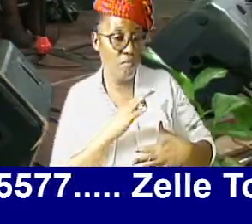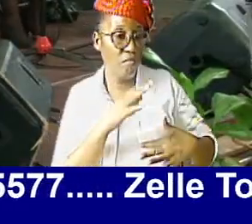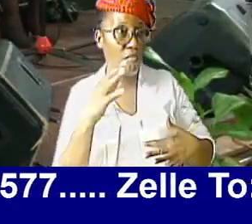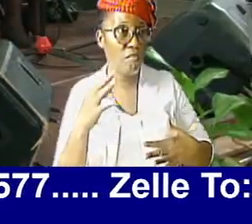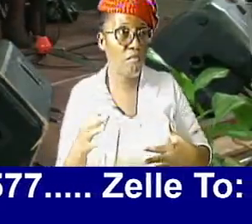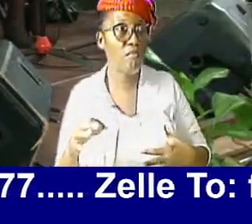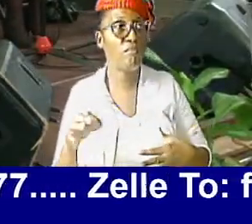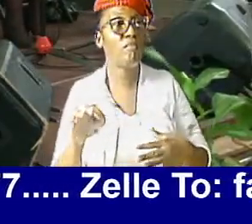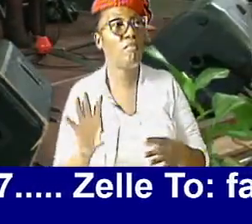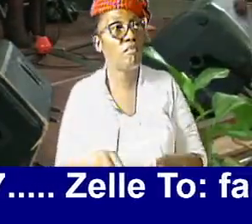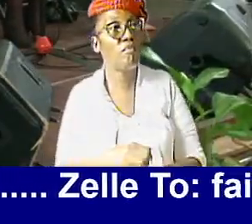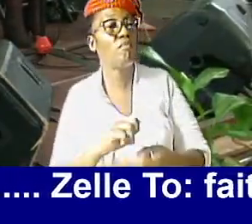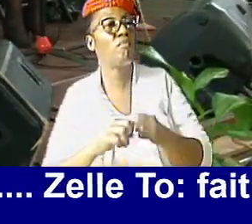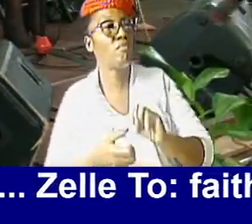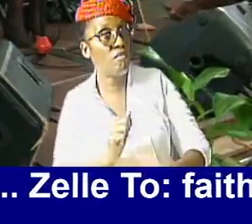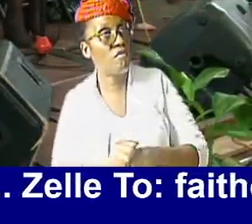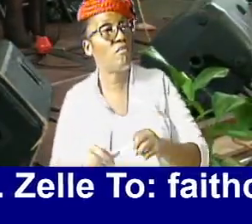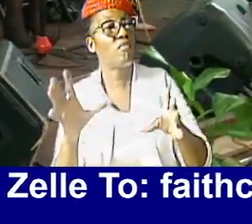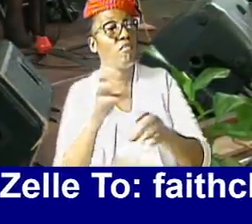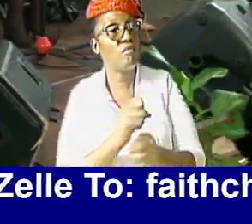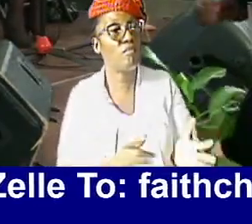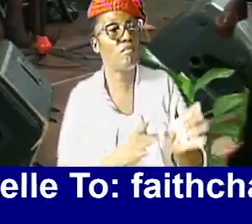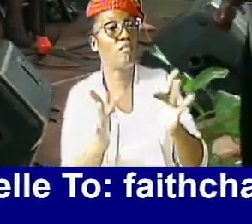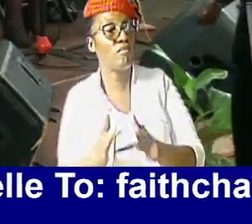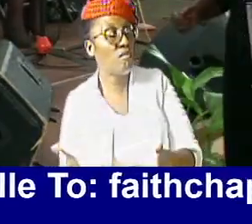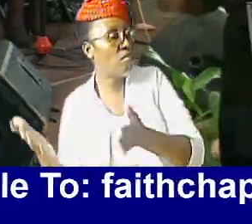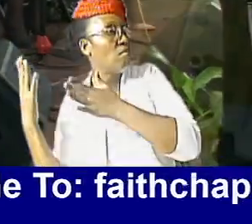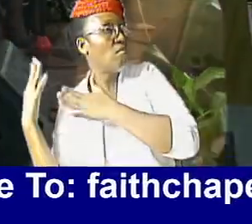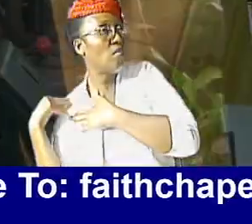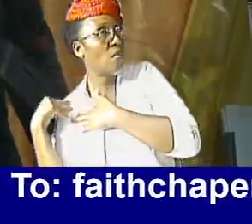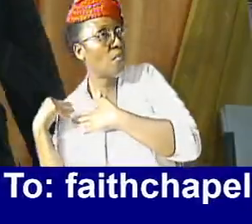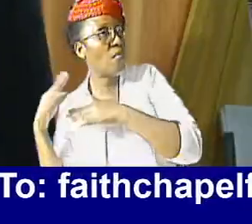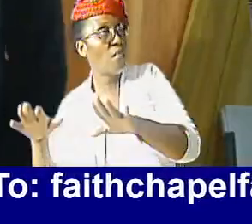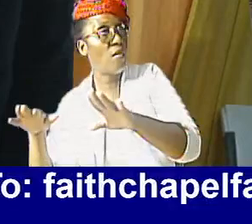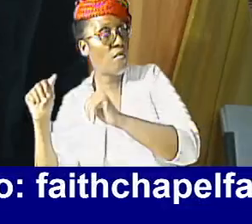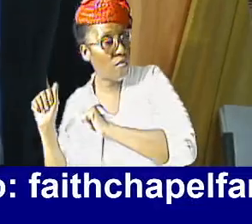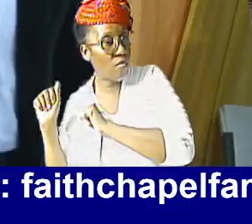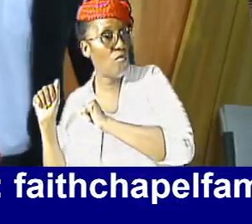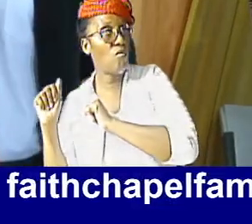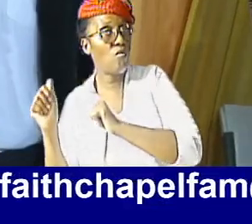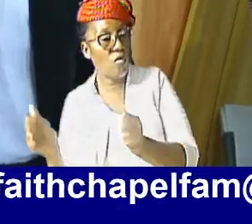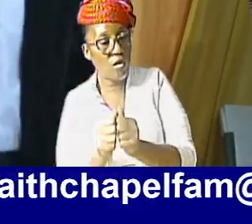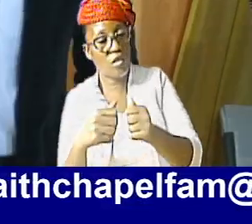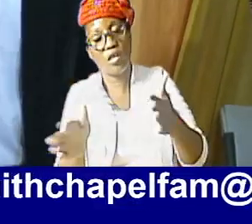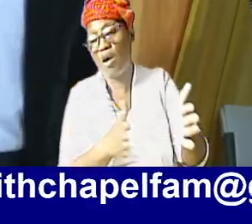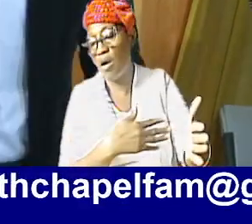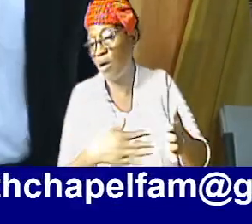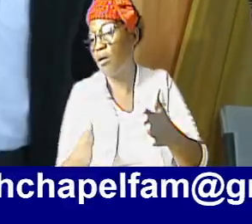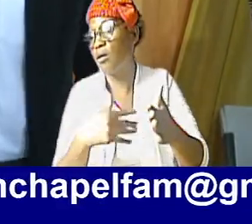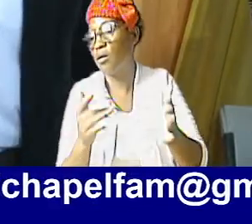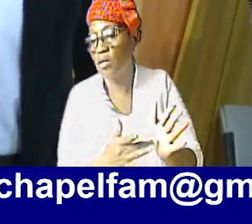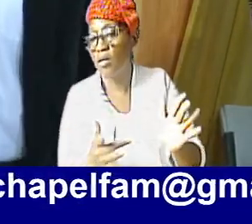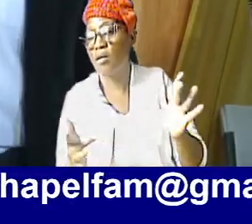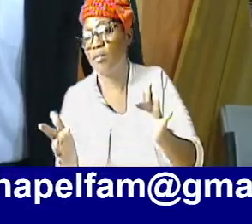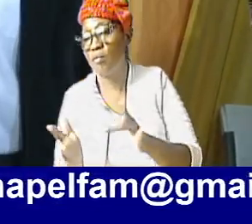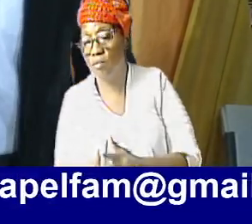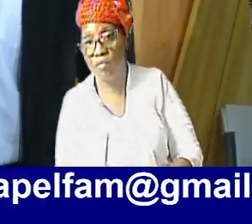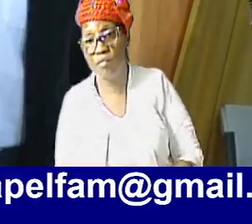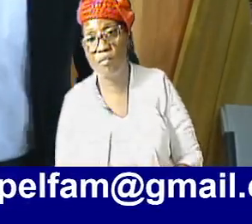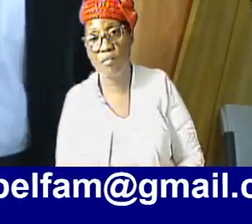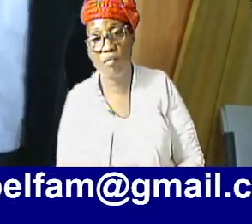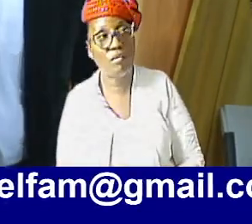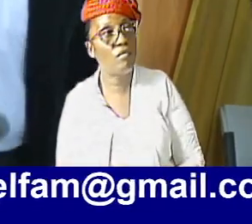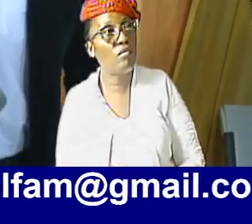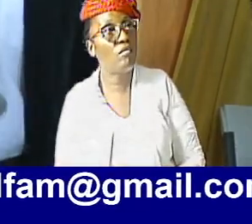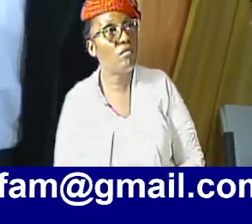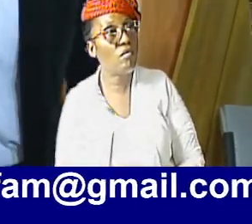was made strong. When Jesus took my burden and left me. Everybody must know this one. I'd rather